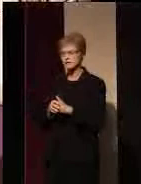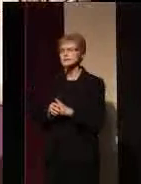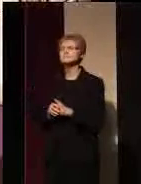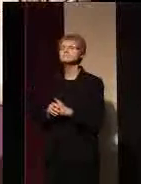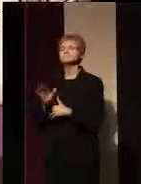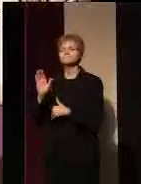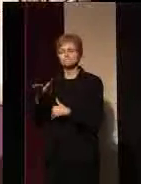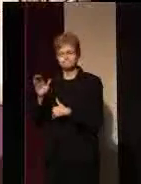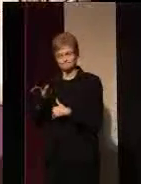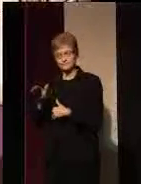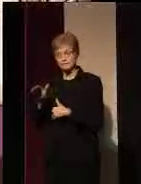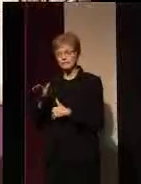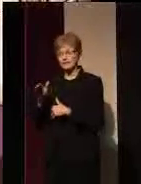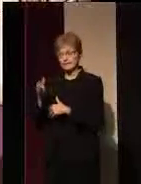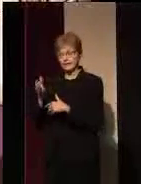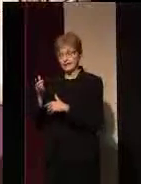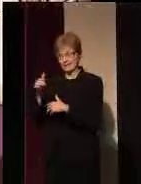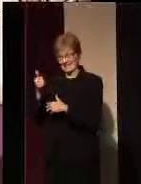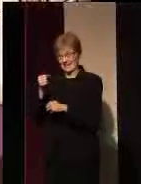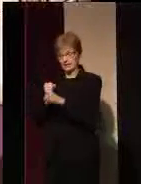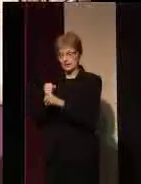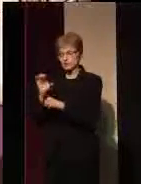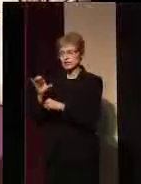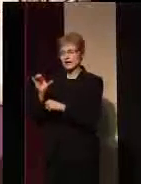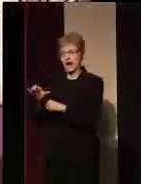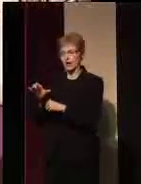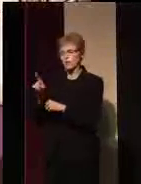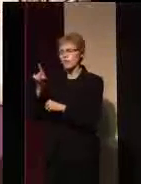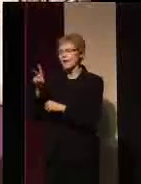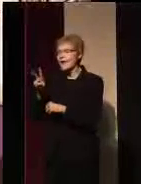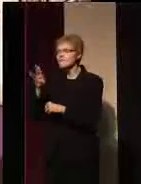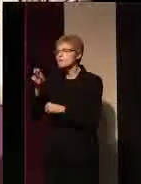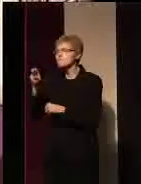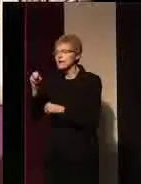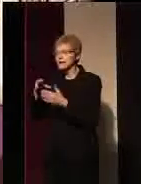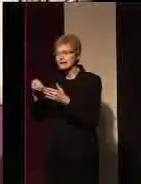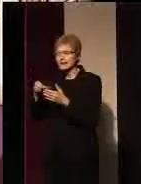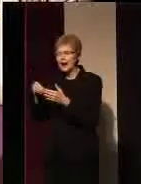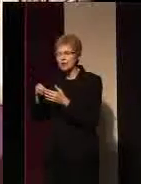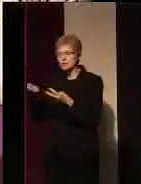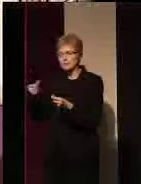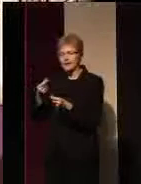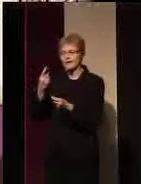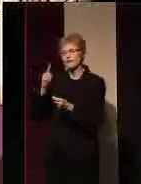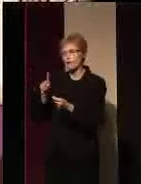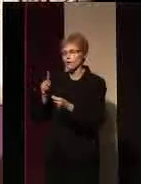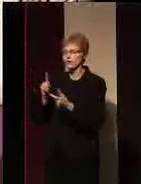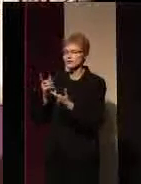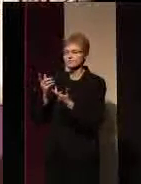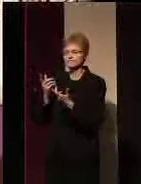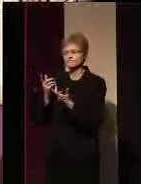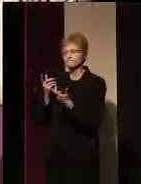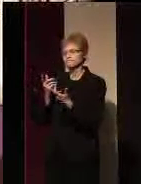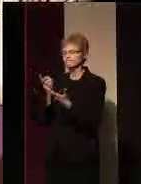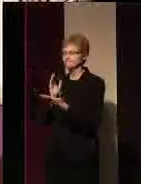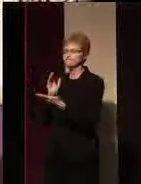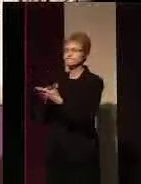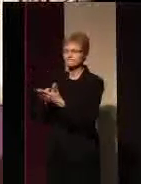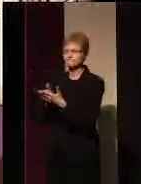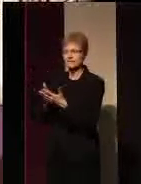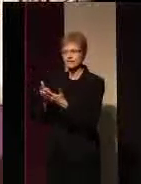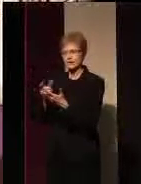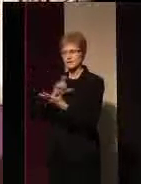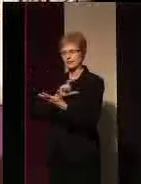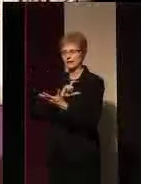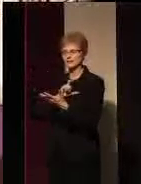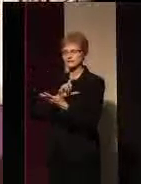in the last decade, Chicago paid out $500 million in settlements for allegations of police brutality.